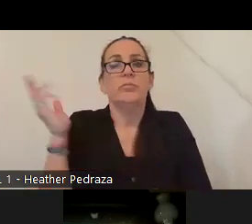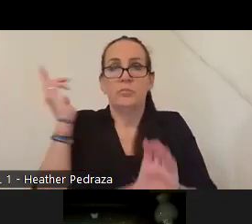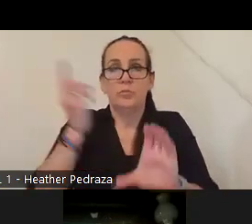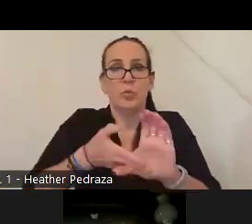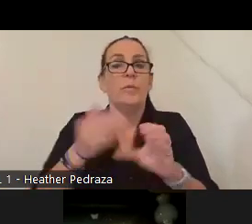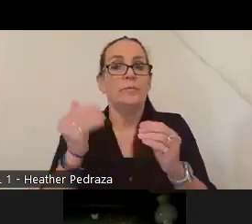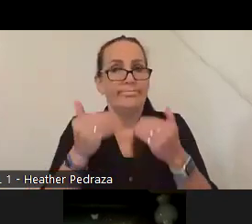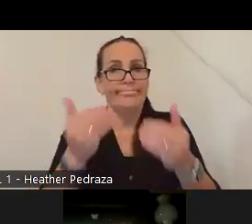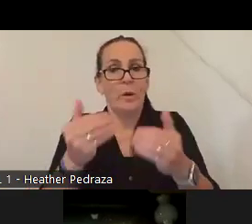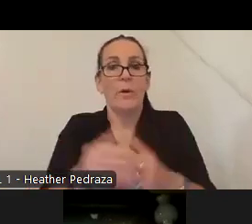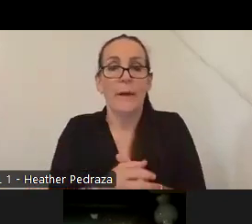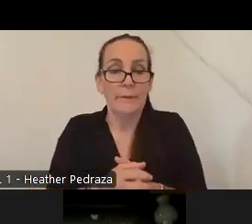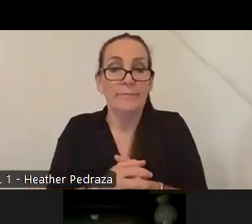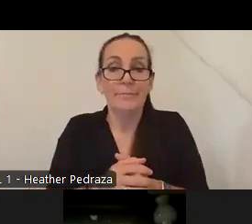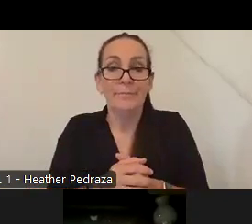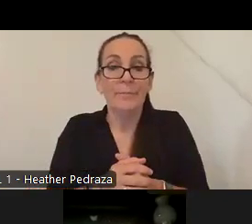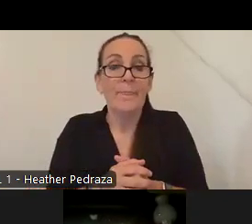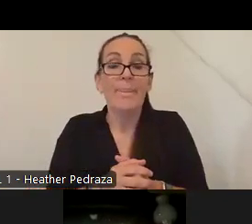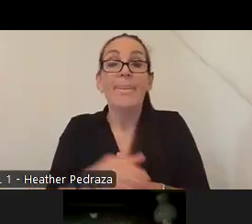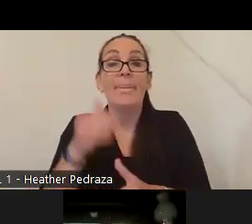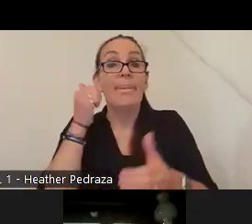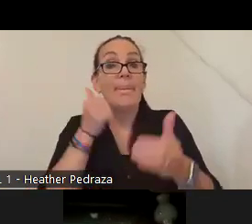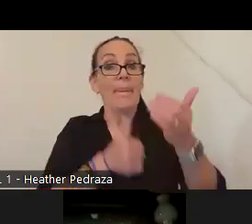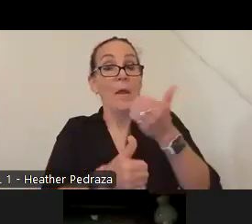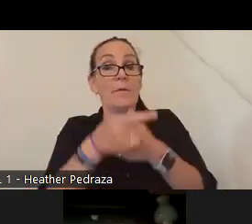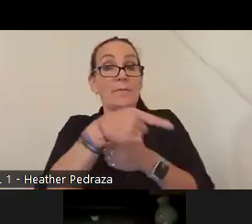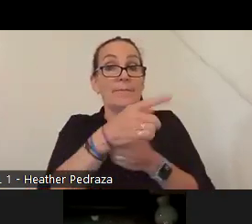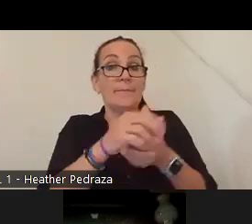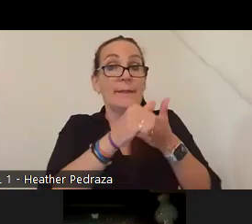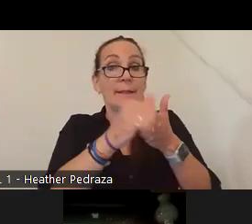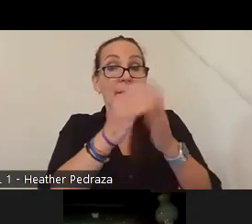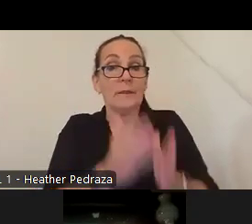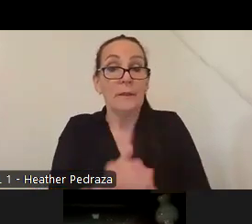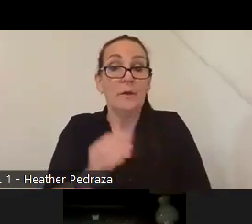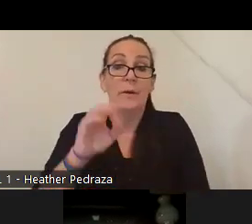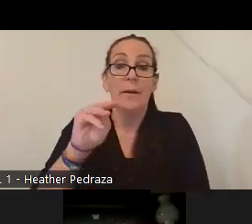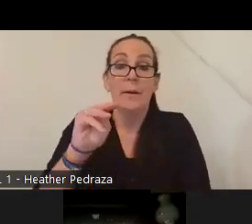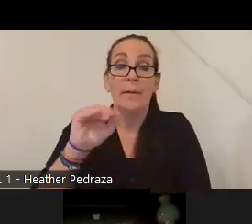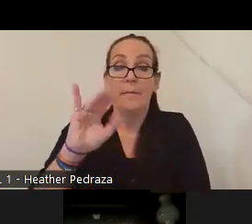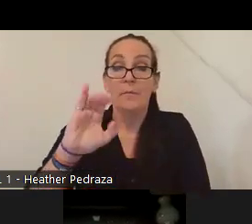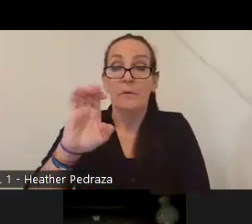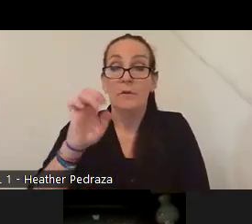conversation under the leadership of Michelle Rousey and Warren Cushman facilitating.